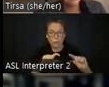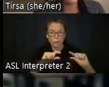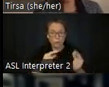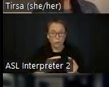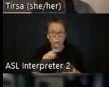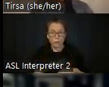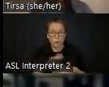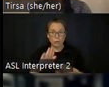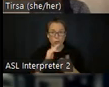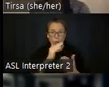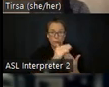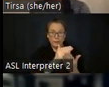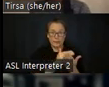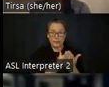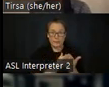listed,